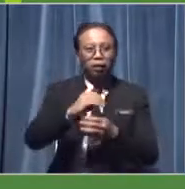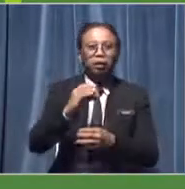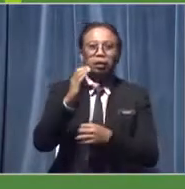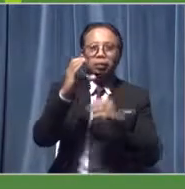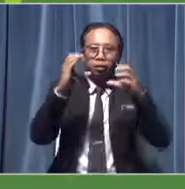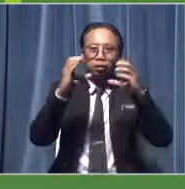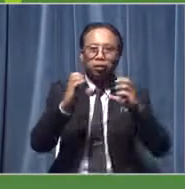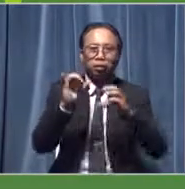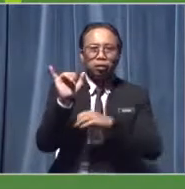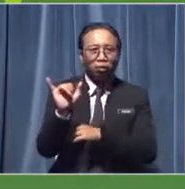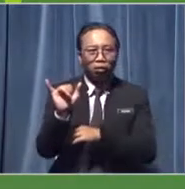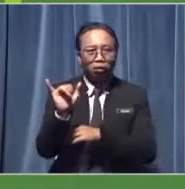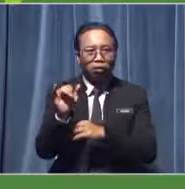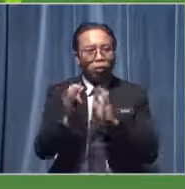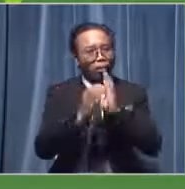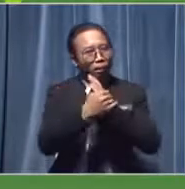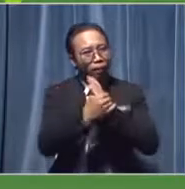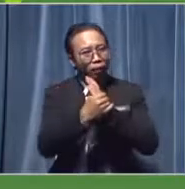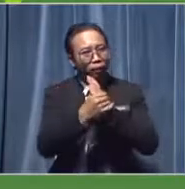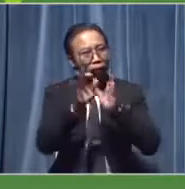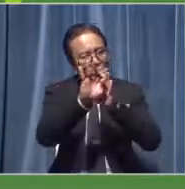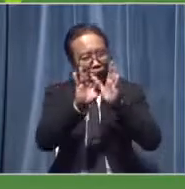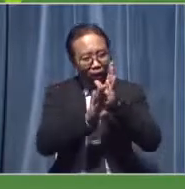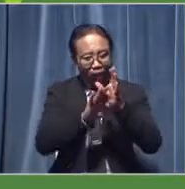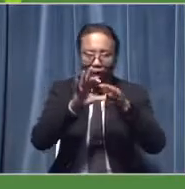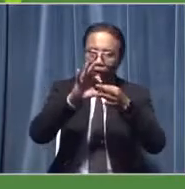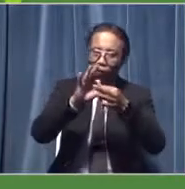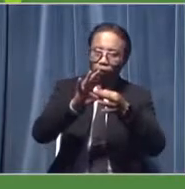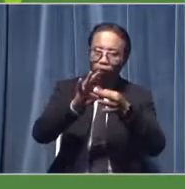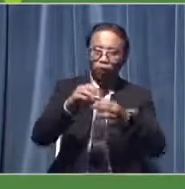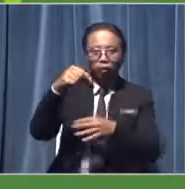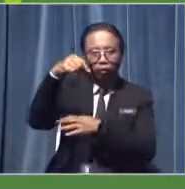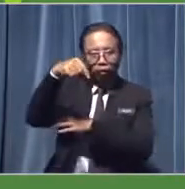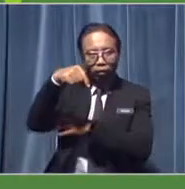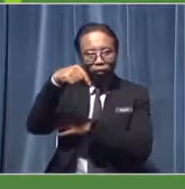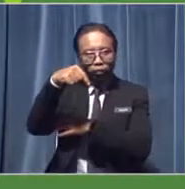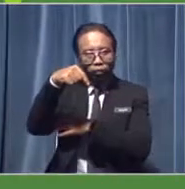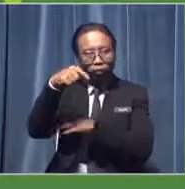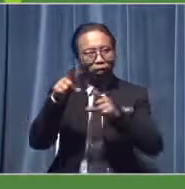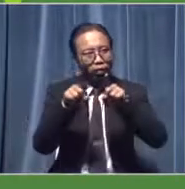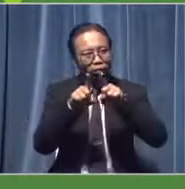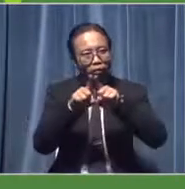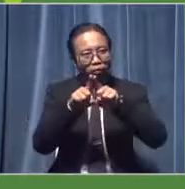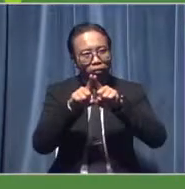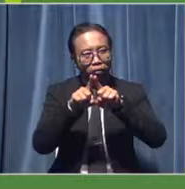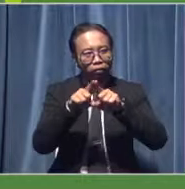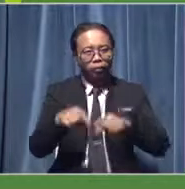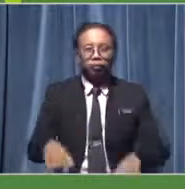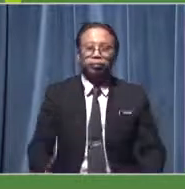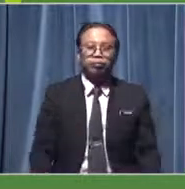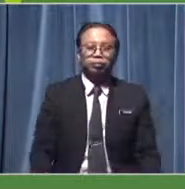calculated by the formula of Q equals C